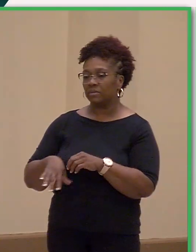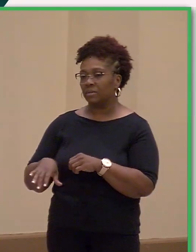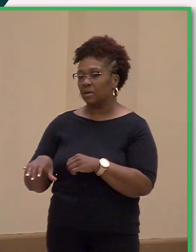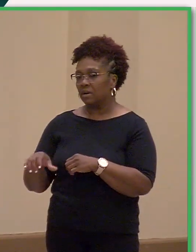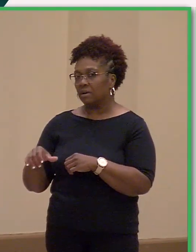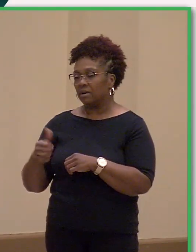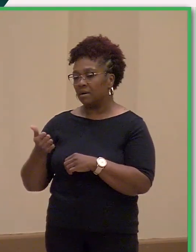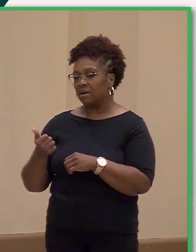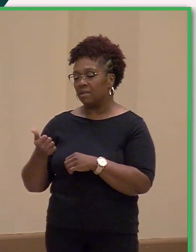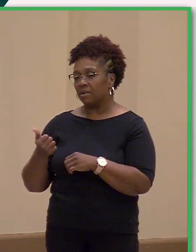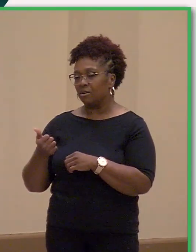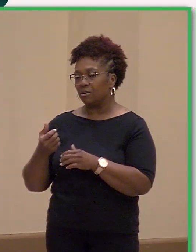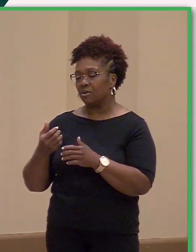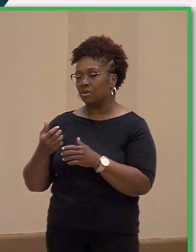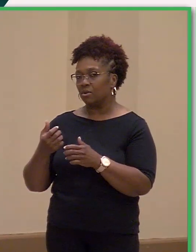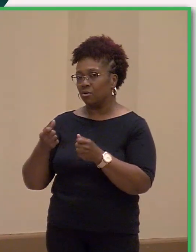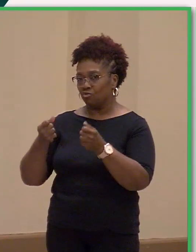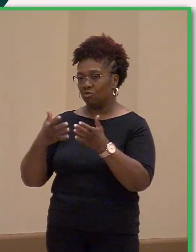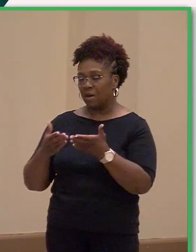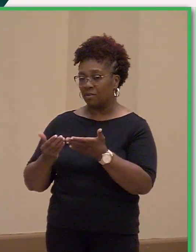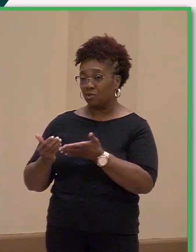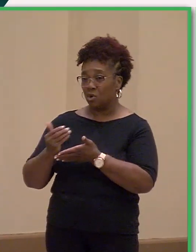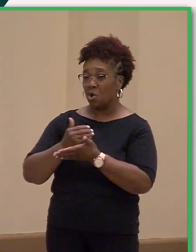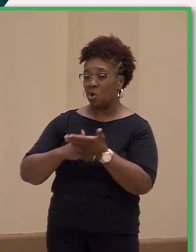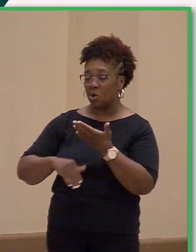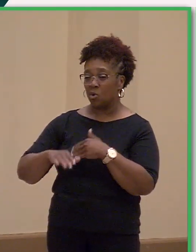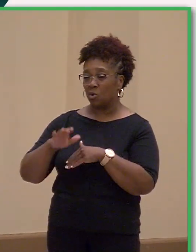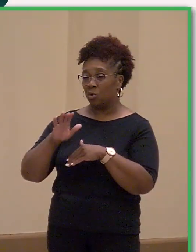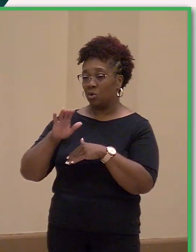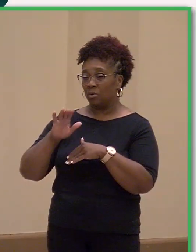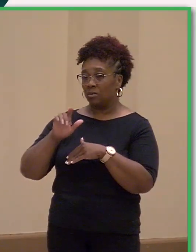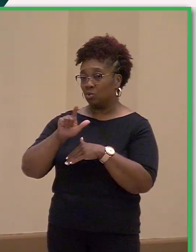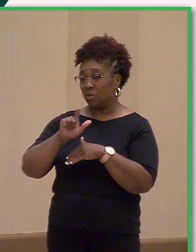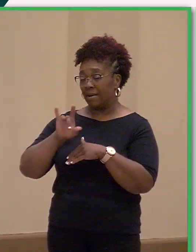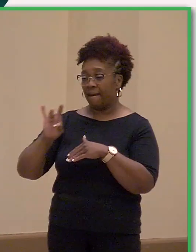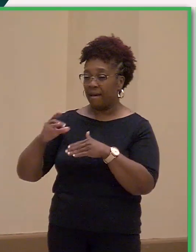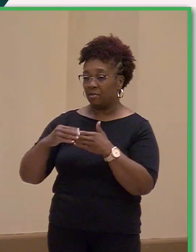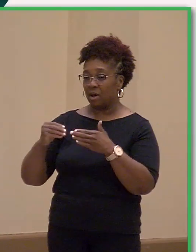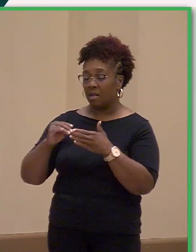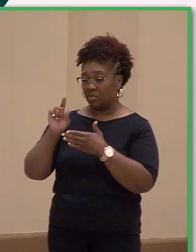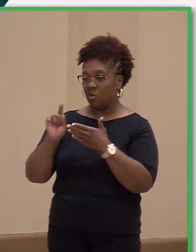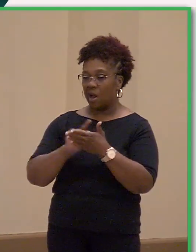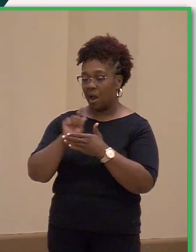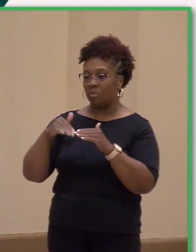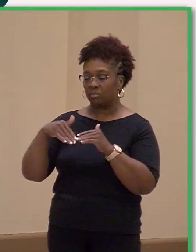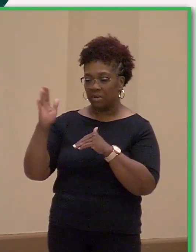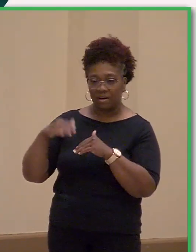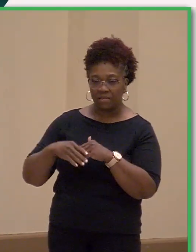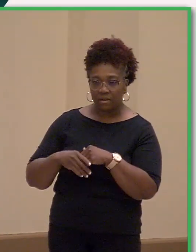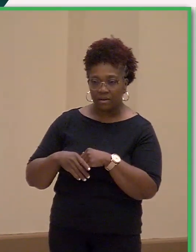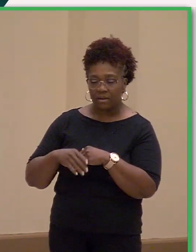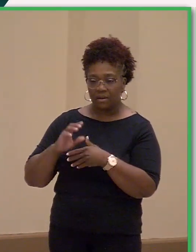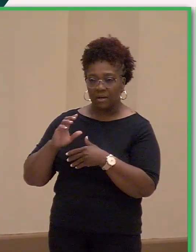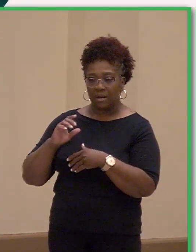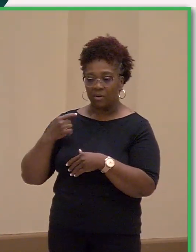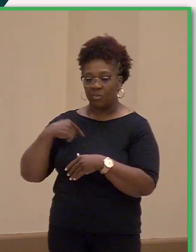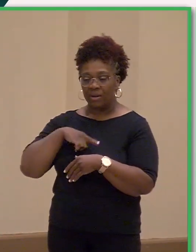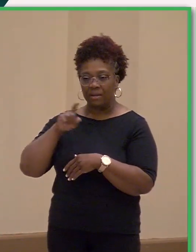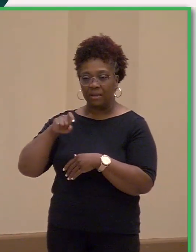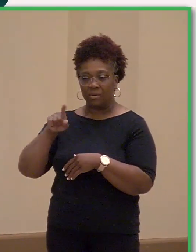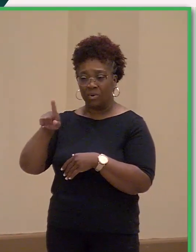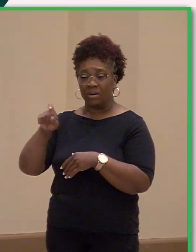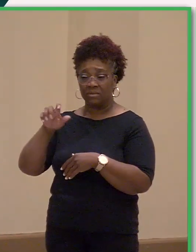a minimum of $28 an hour, and they're at complete capacity, and we're 150 drivers short.